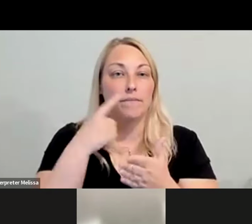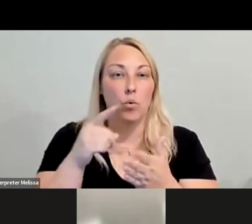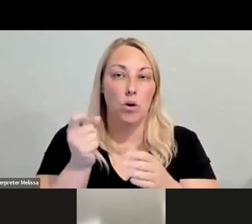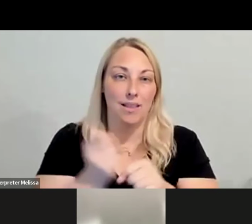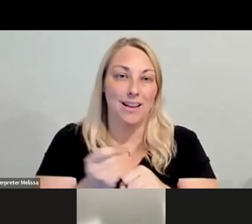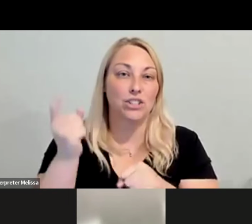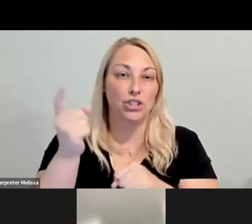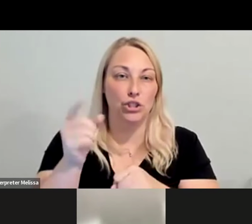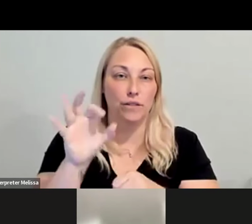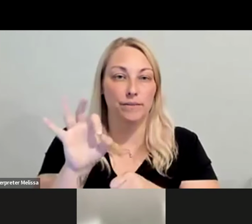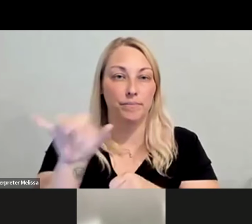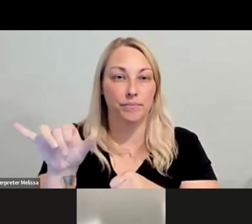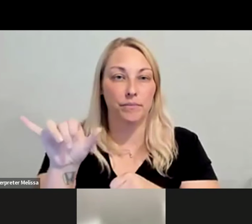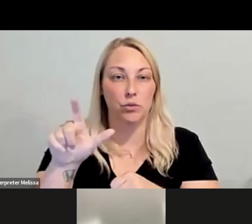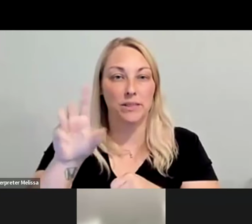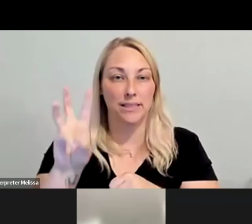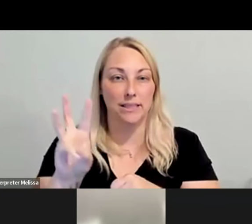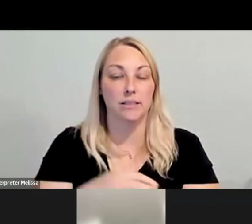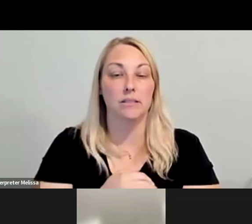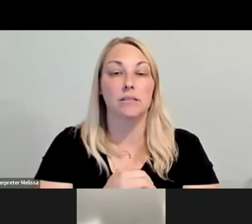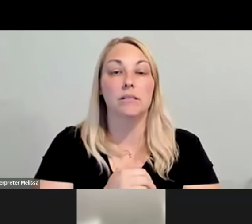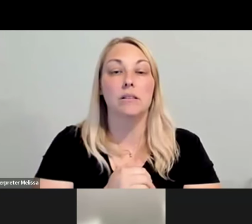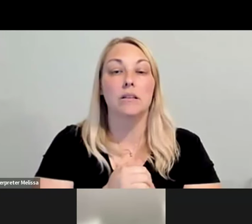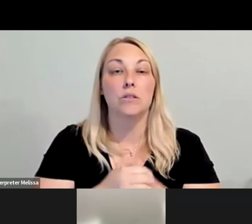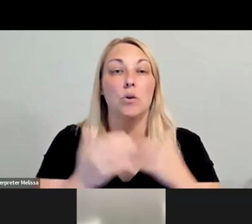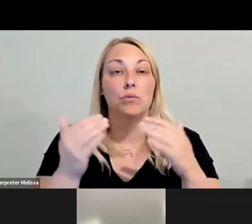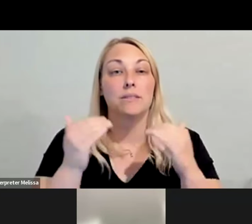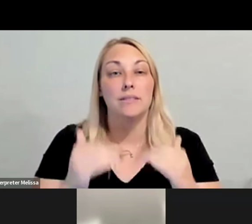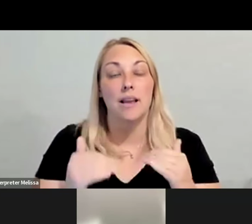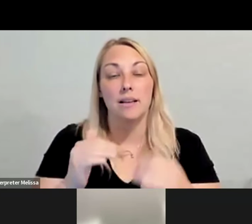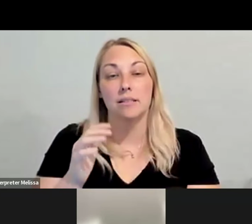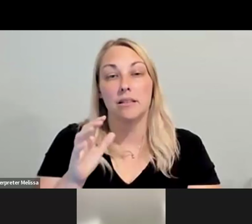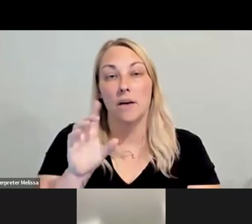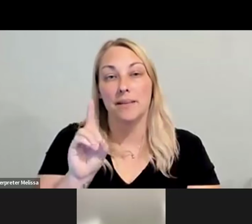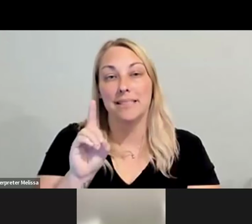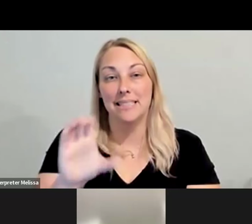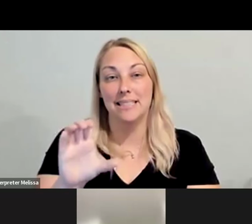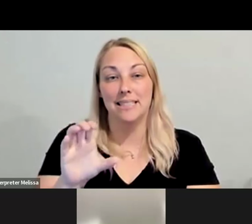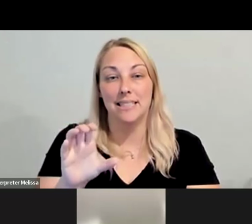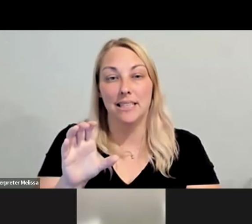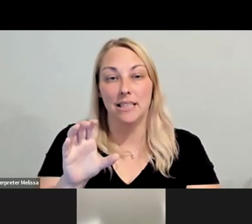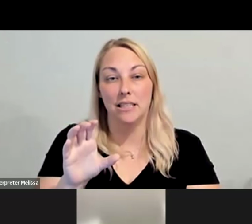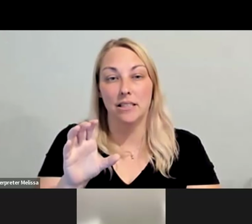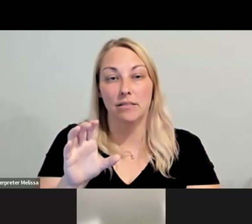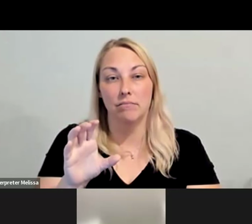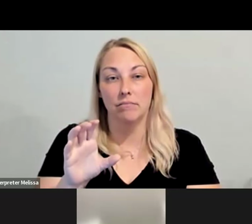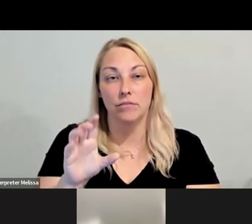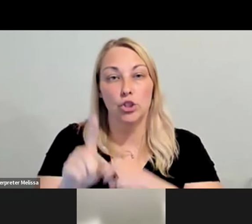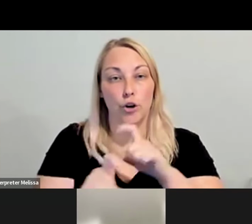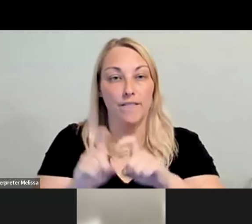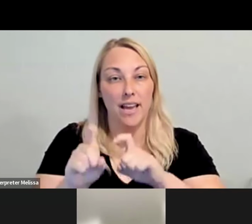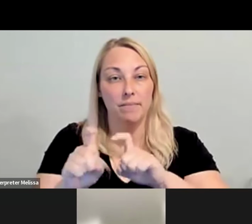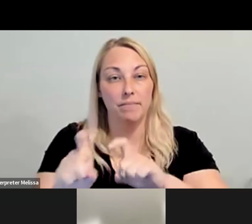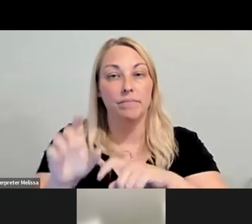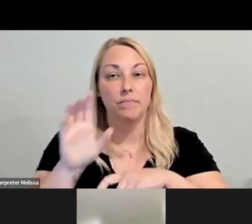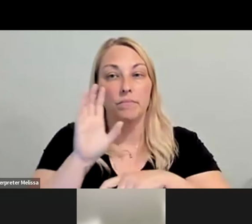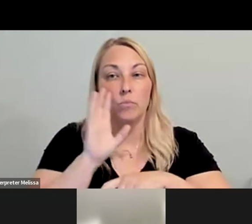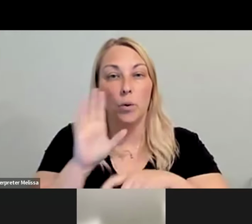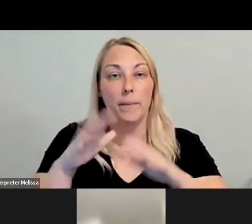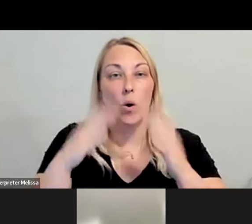year. Next, we have the DC 2050 Vision Survey, which will be open through May 18th,